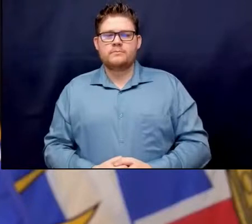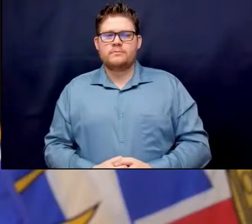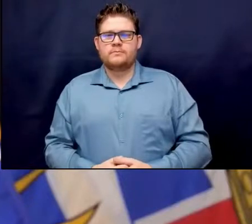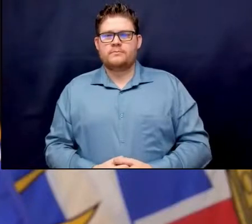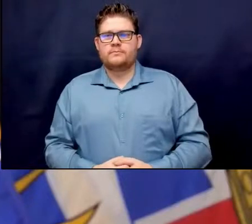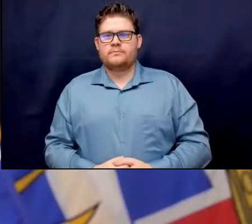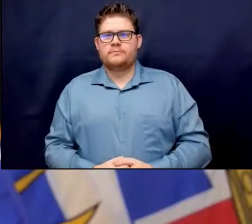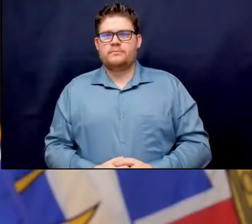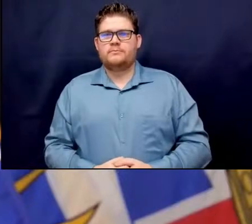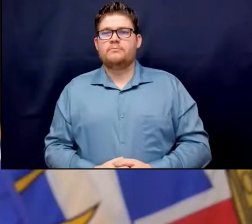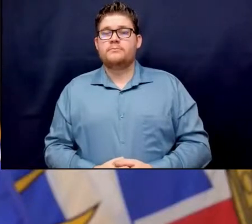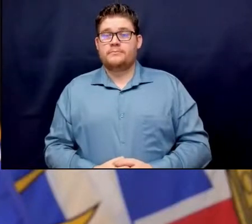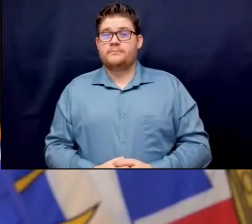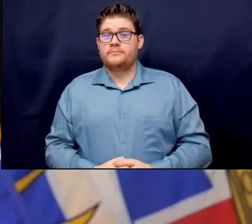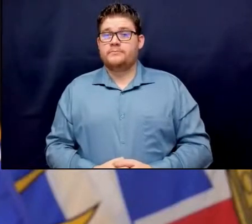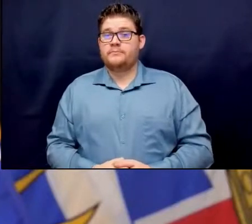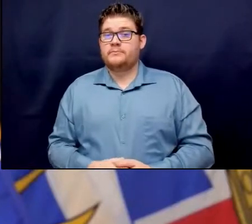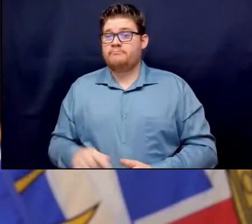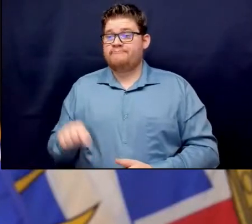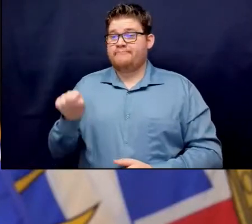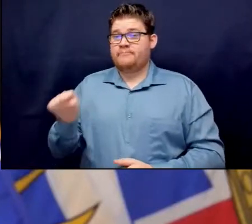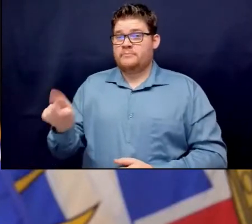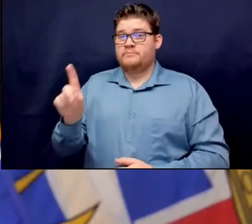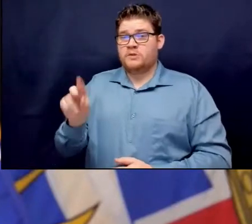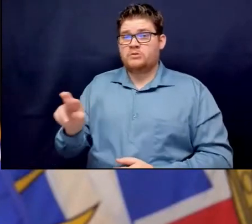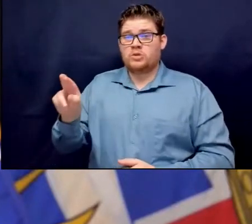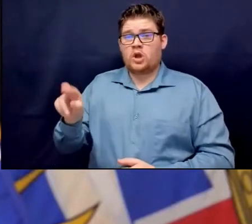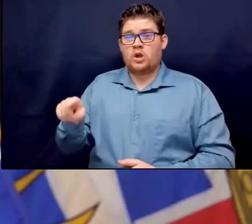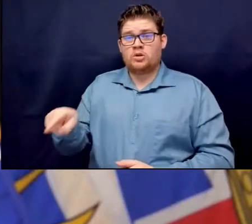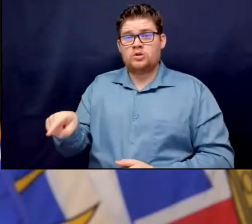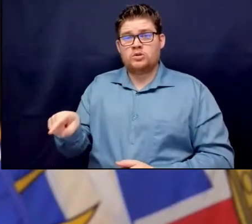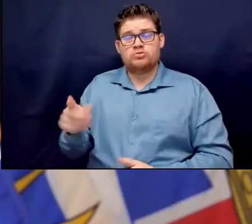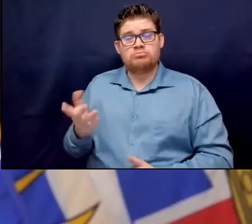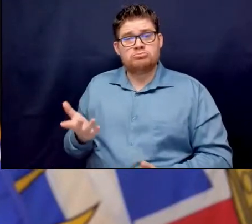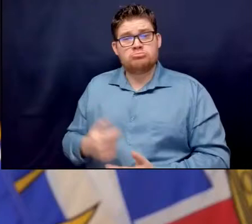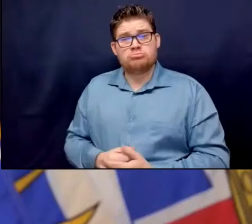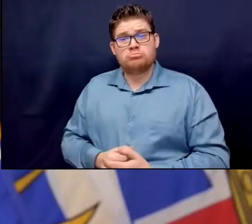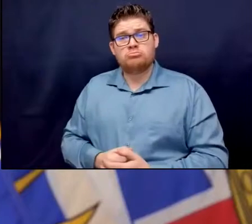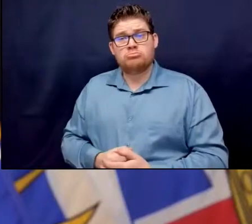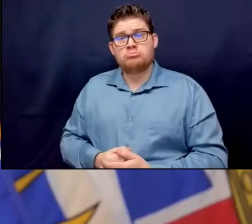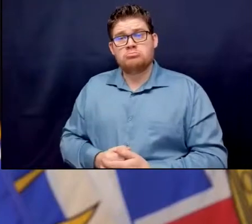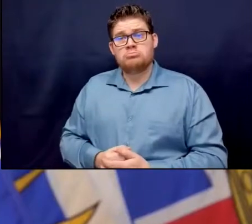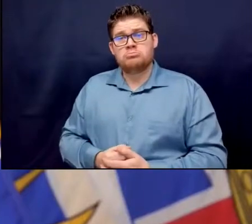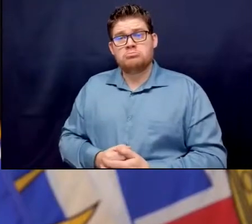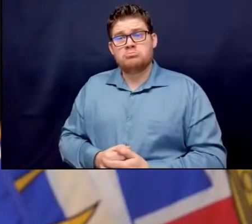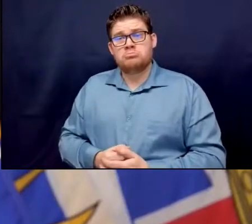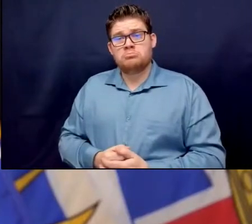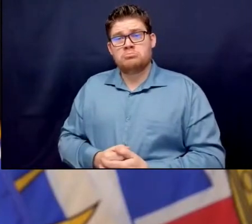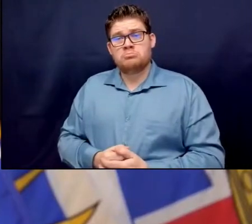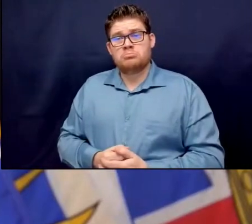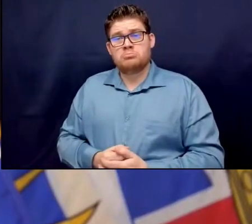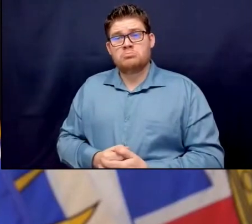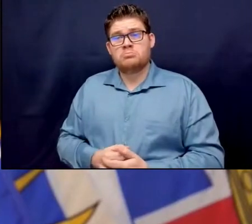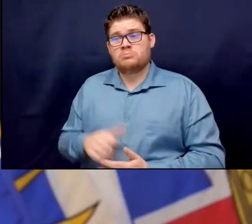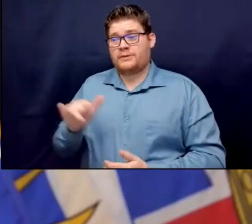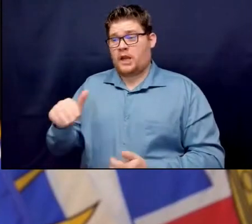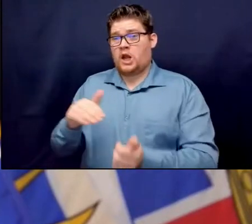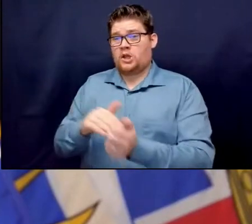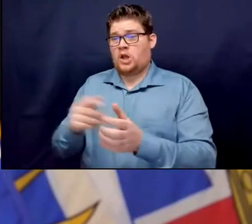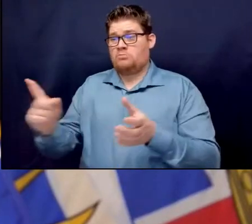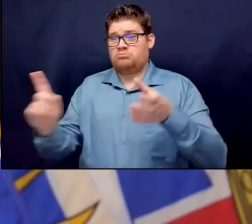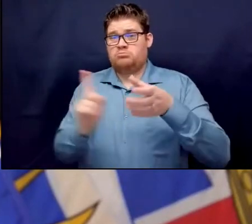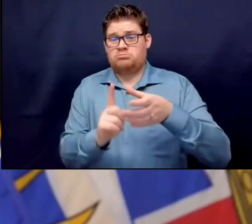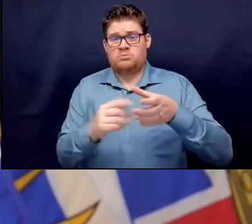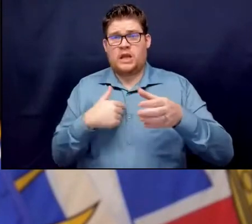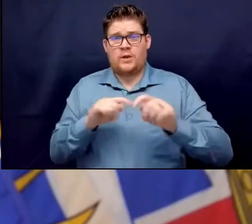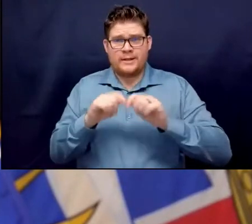team, of which Dr. Lefishin is one, pretty much every day, but, you know, formally about three times a week.